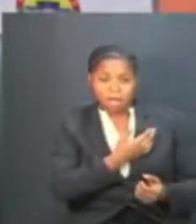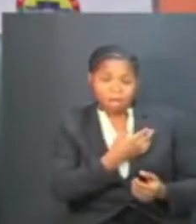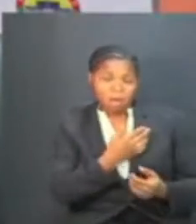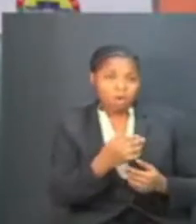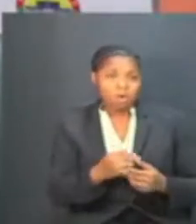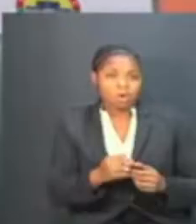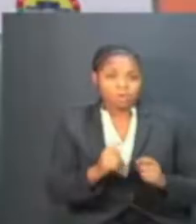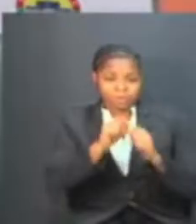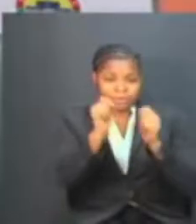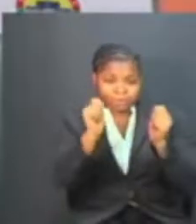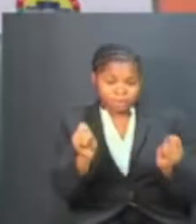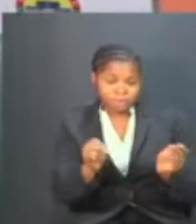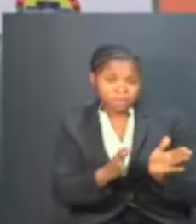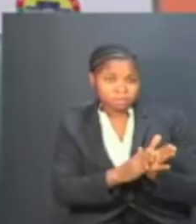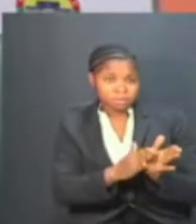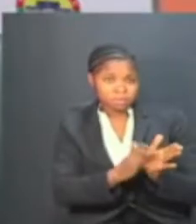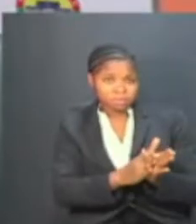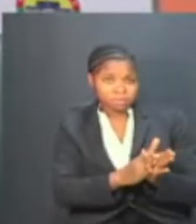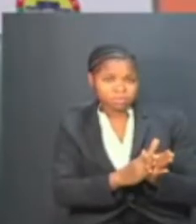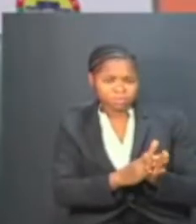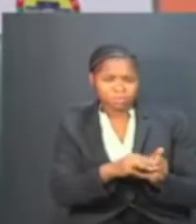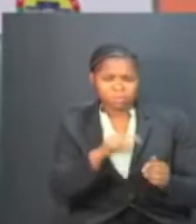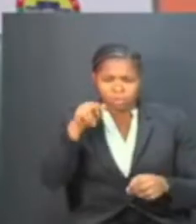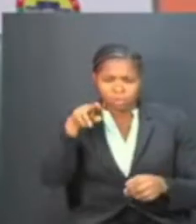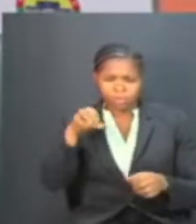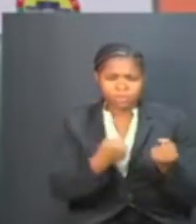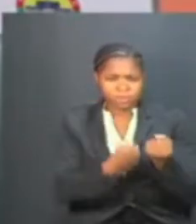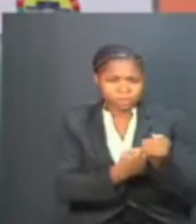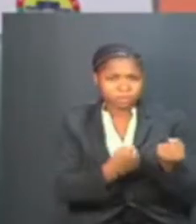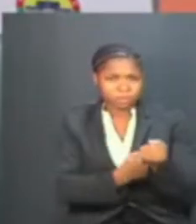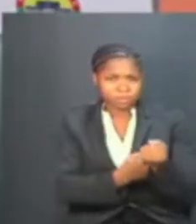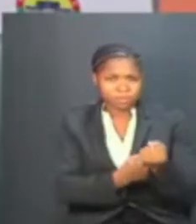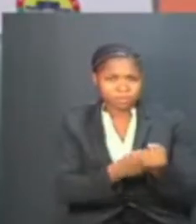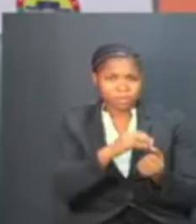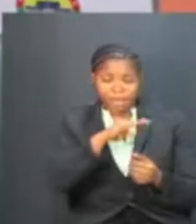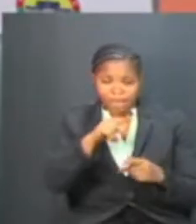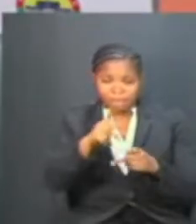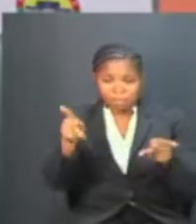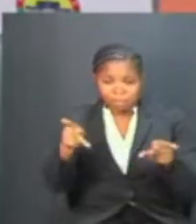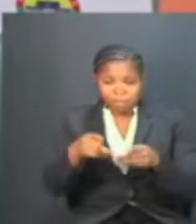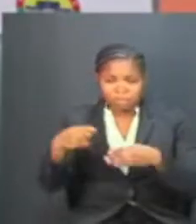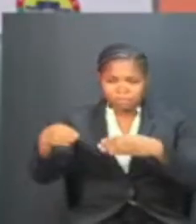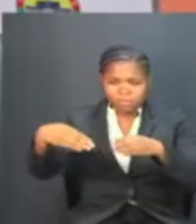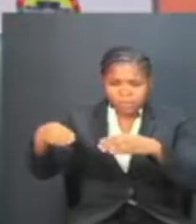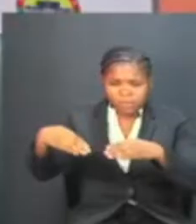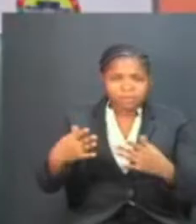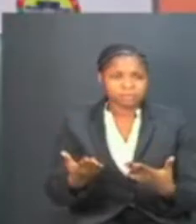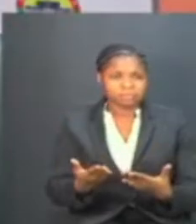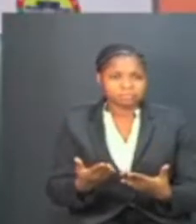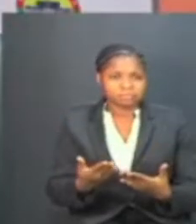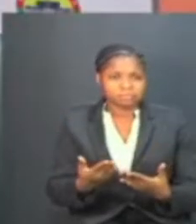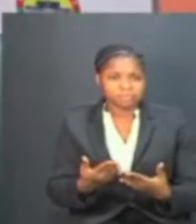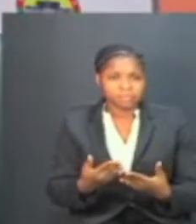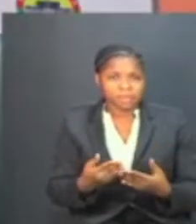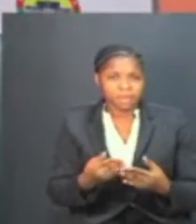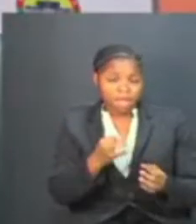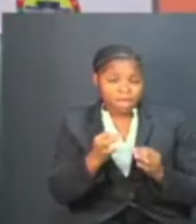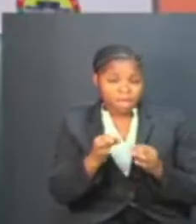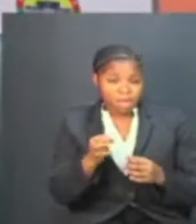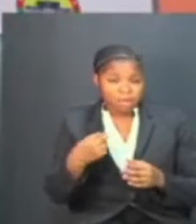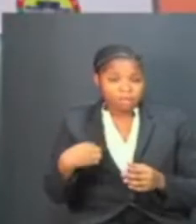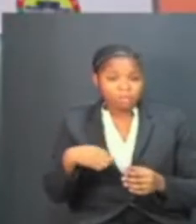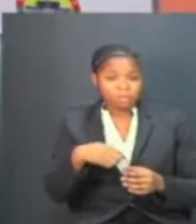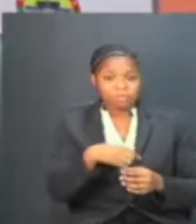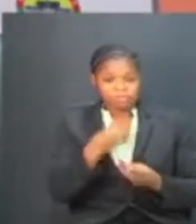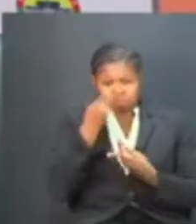they need that support, and also they need market for it. So if we decide